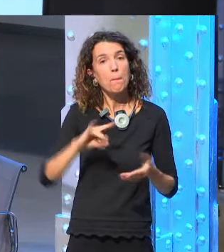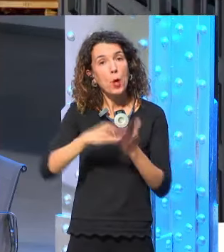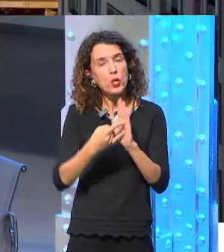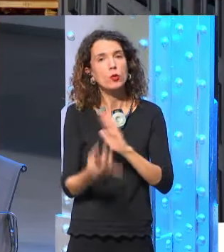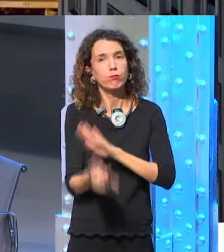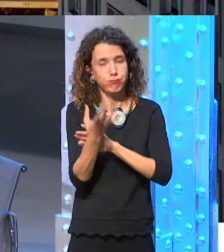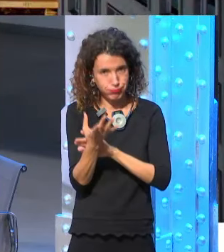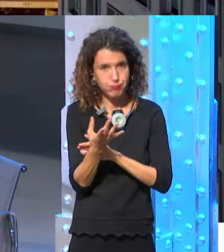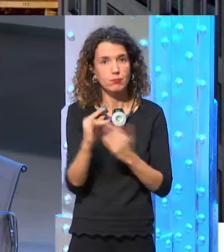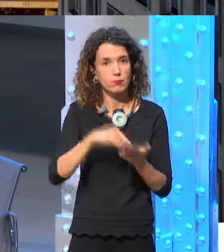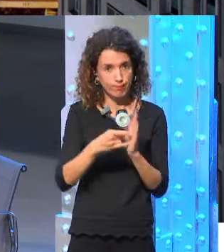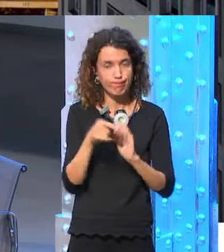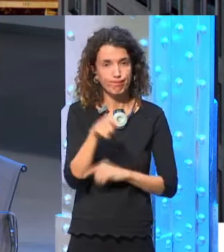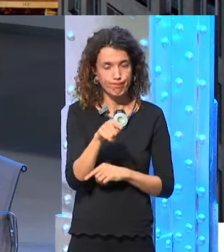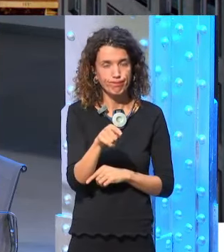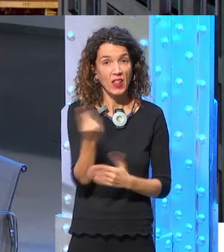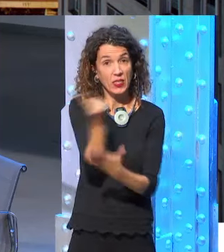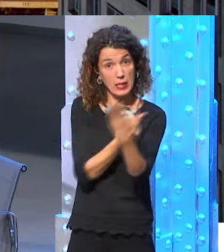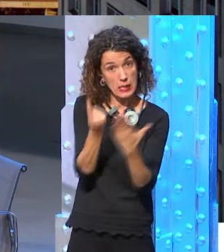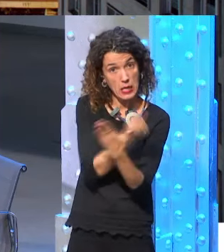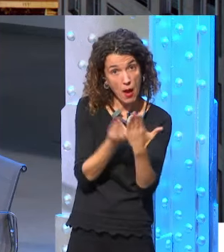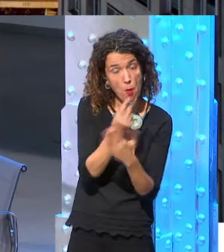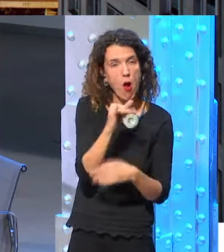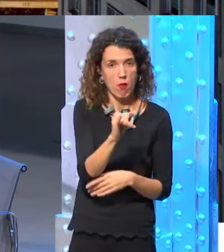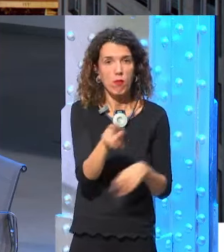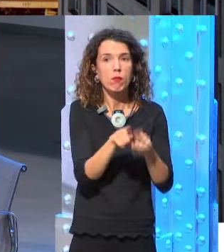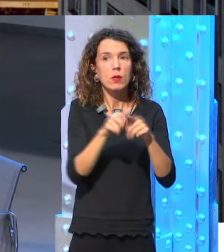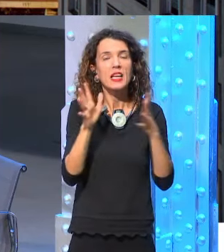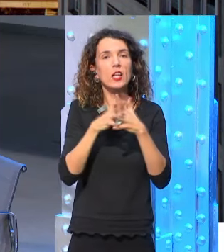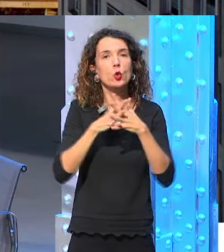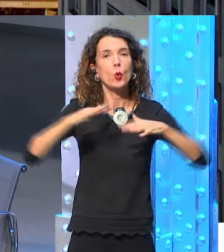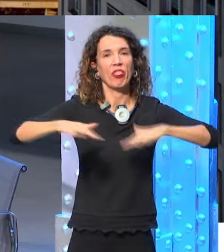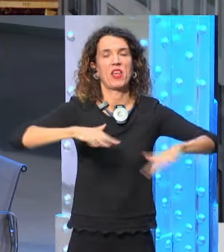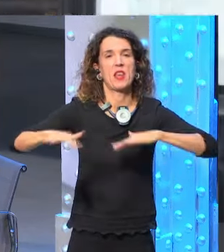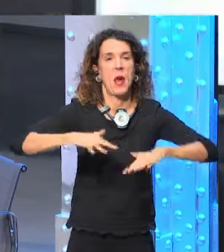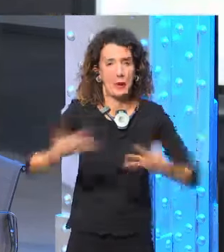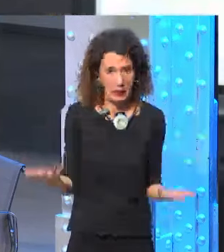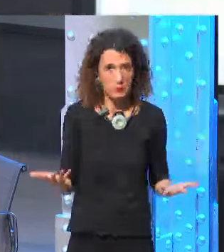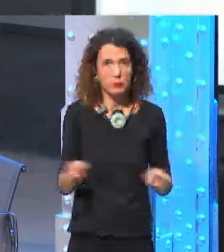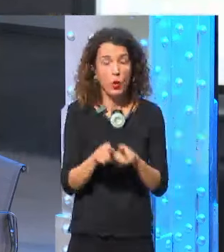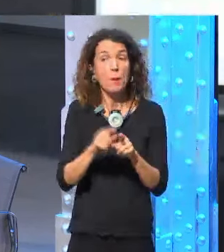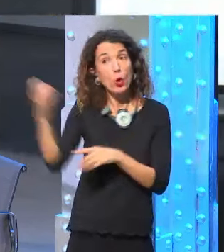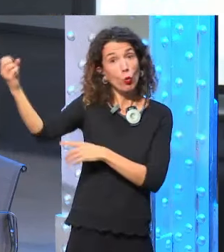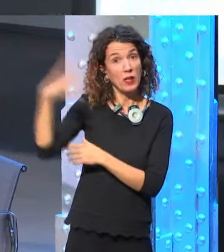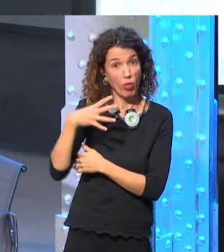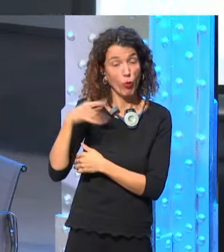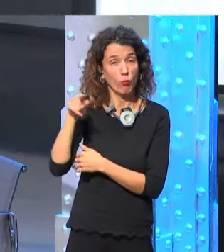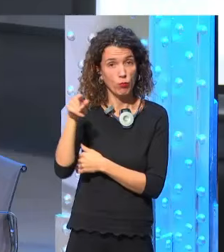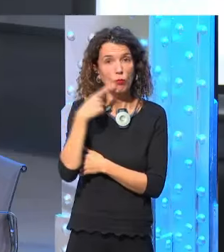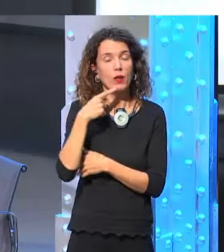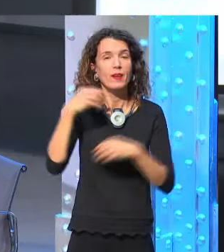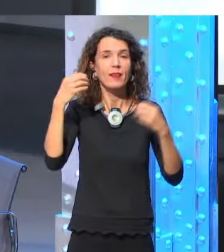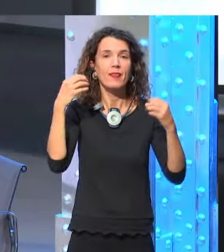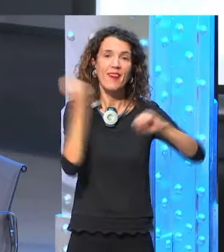designed really also dynamic structures, such as the Christmas lighting at the Bahnhofstrasse in Zurich. That's the